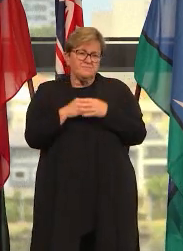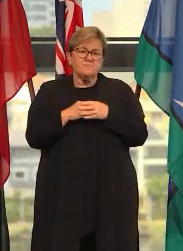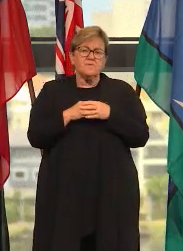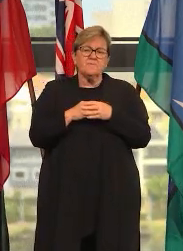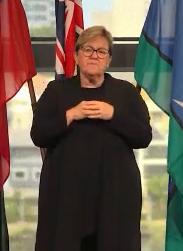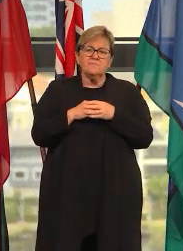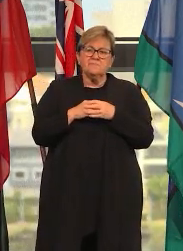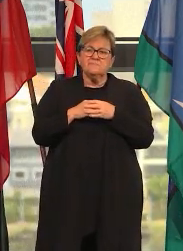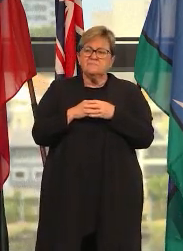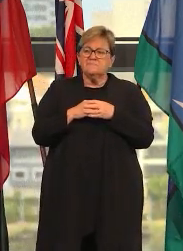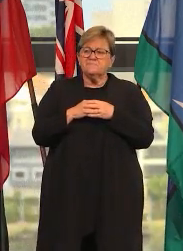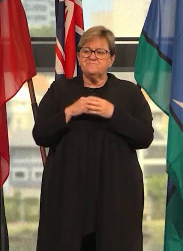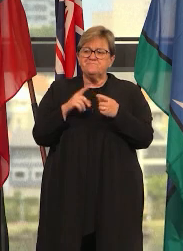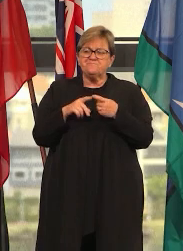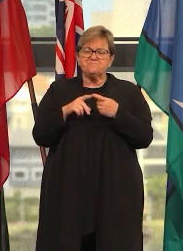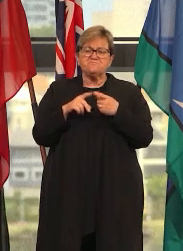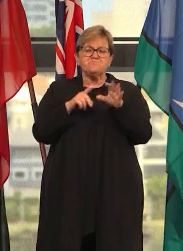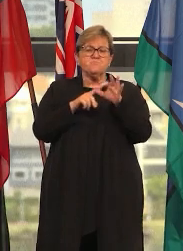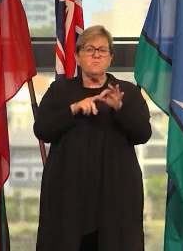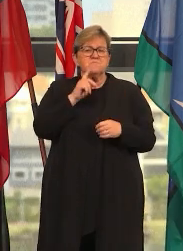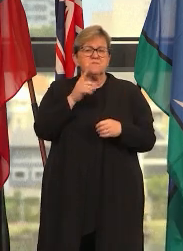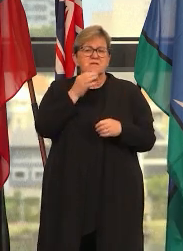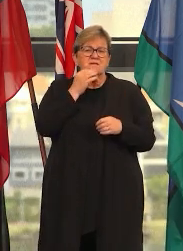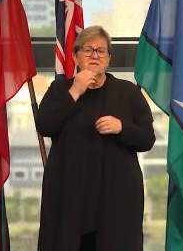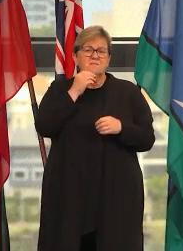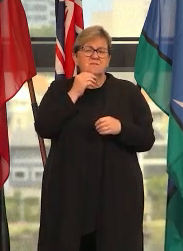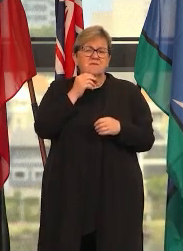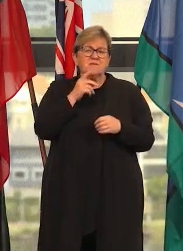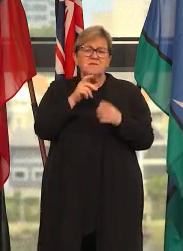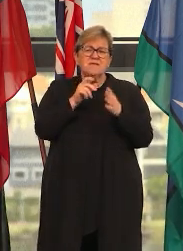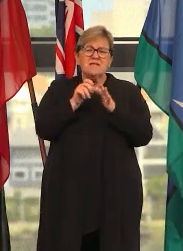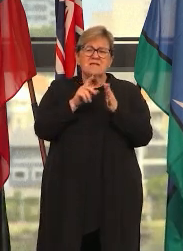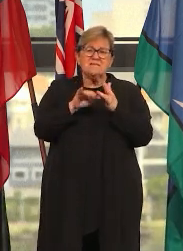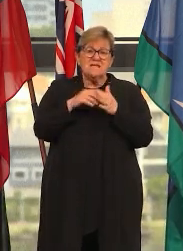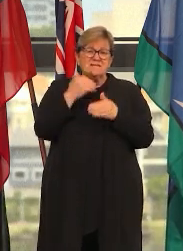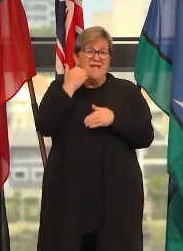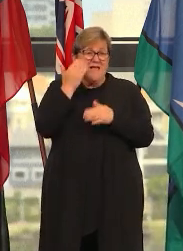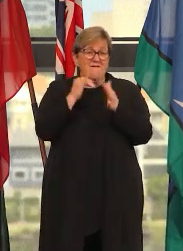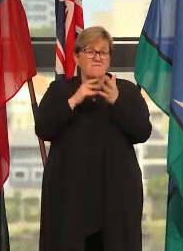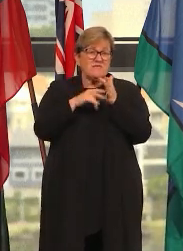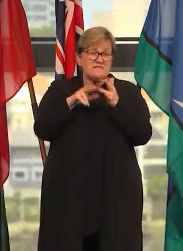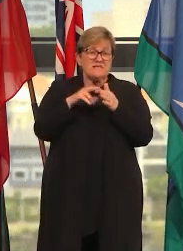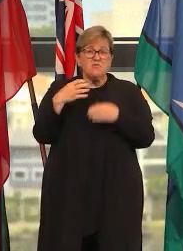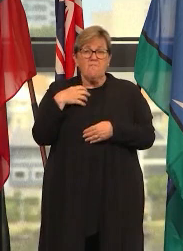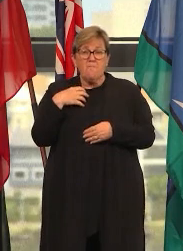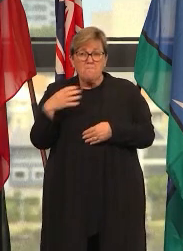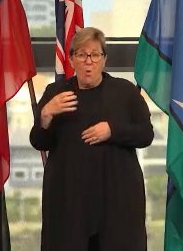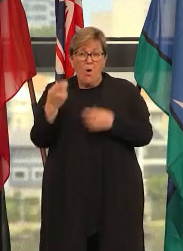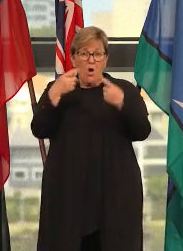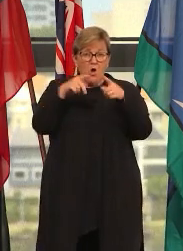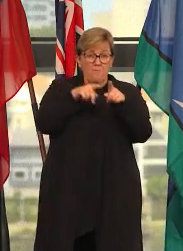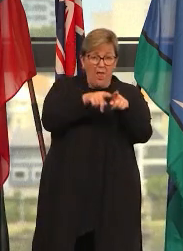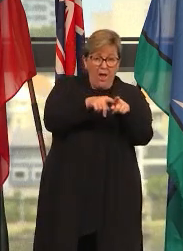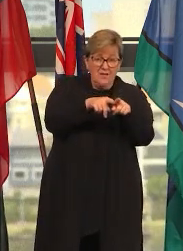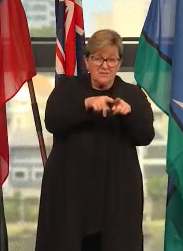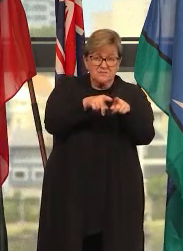hurting good providers in terms of Disability Rights Act, the National Disability Commission, and more to come. Who